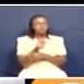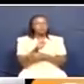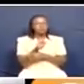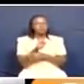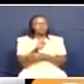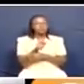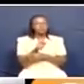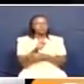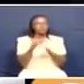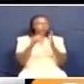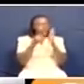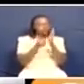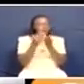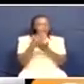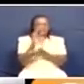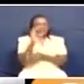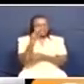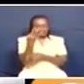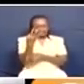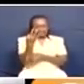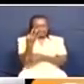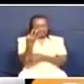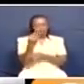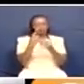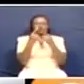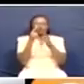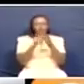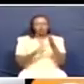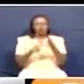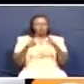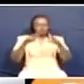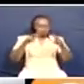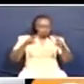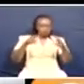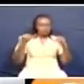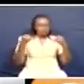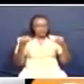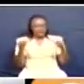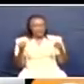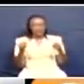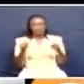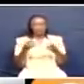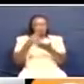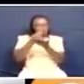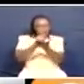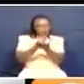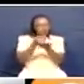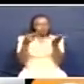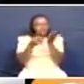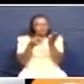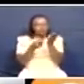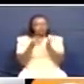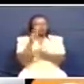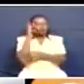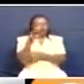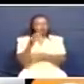particularly part 3, which talks about testing, certification, and audit of technology, you will